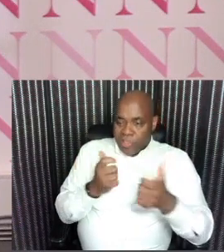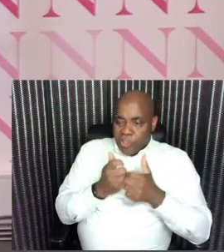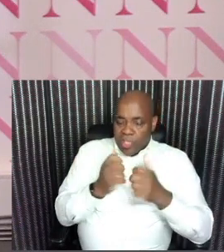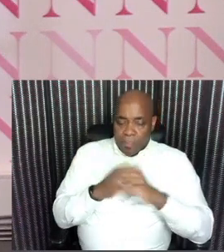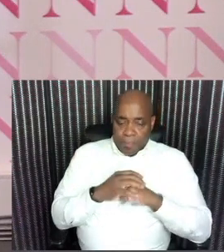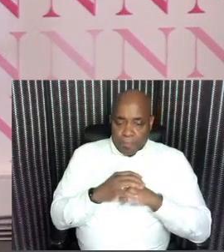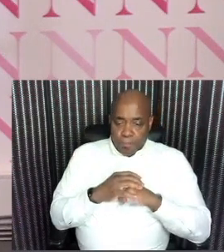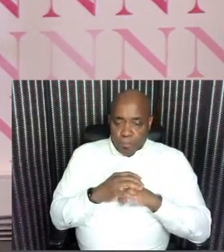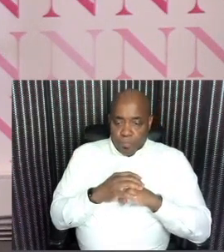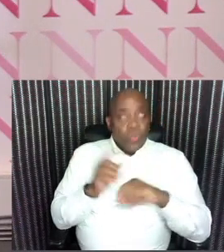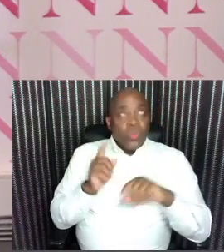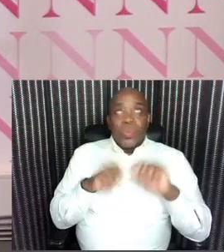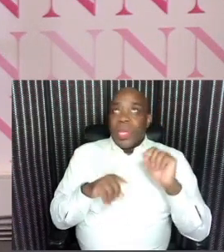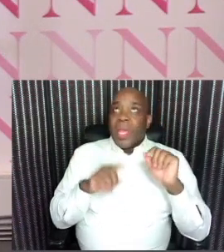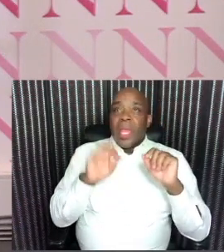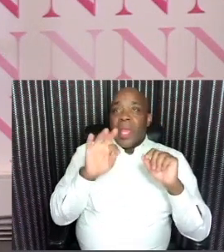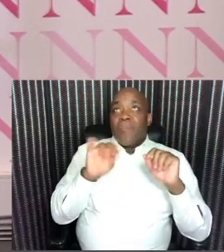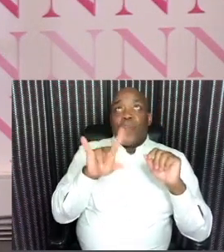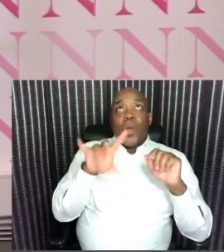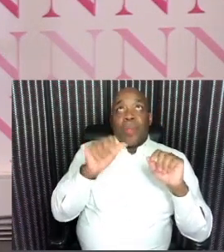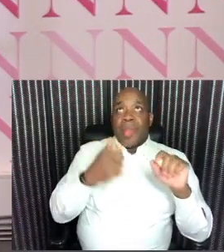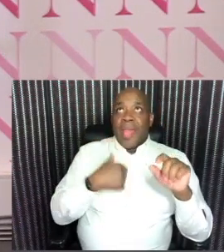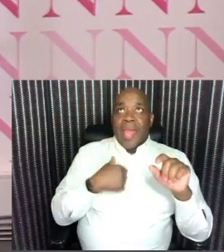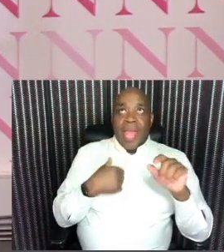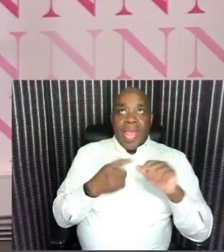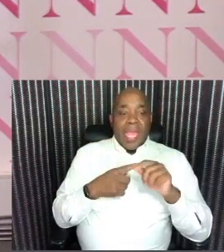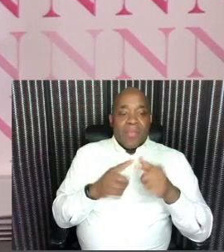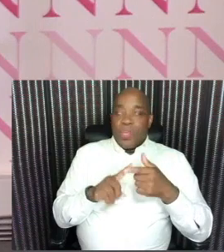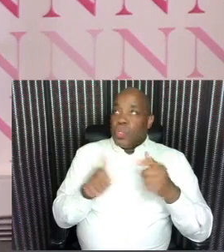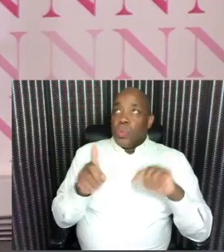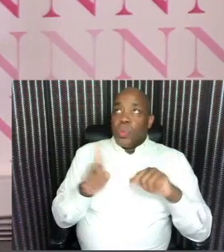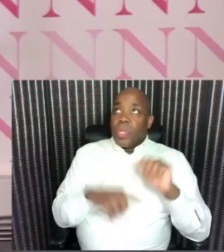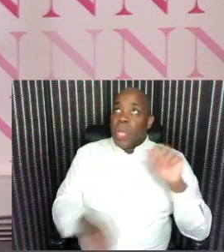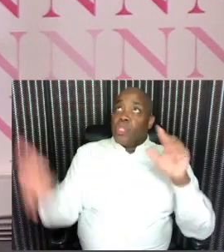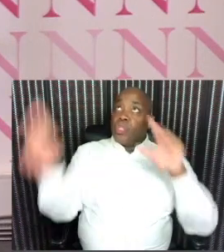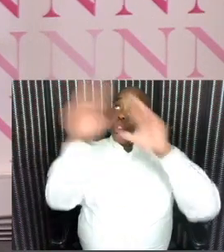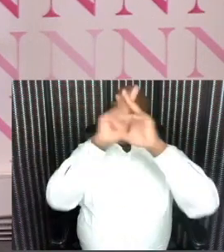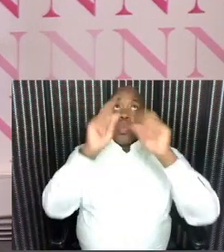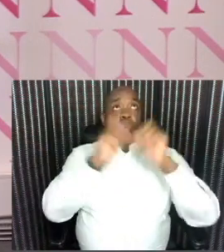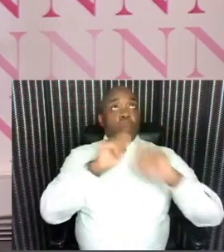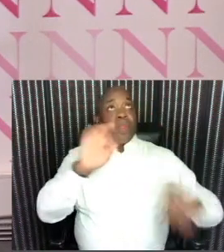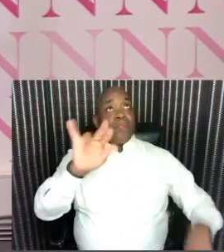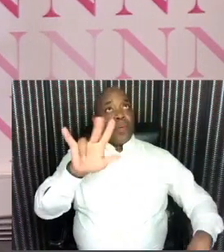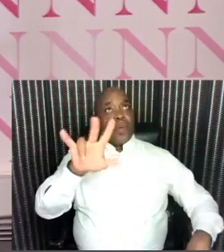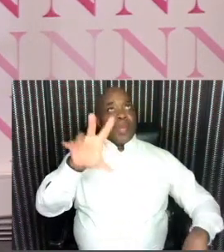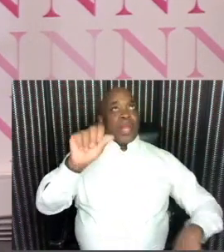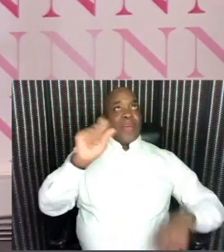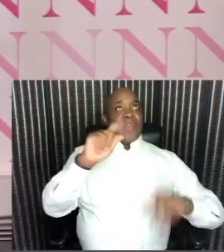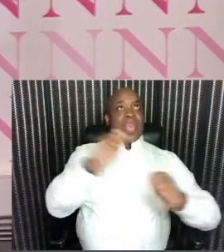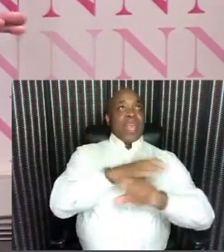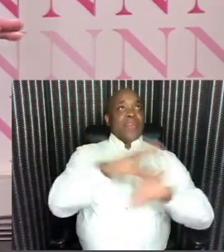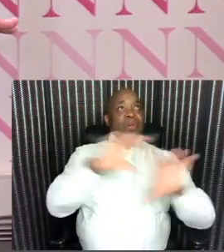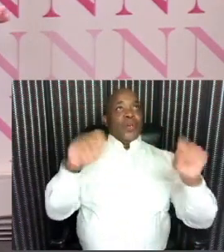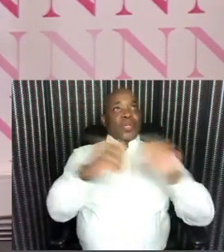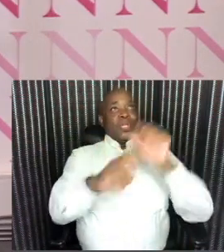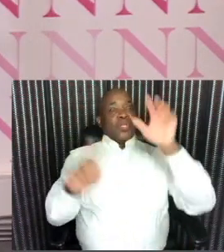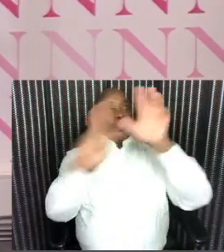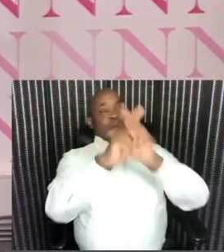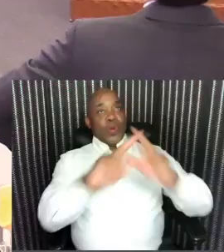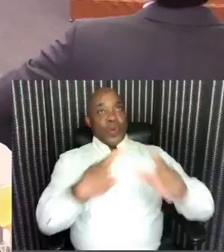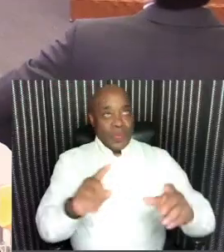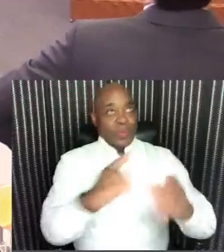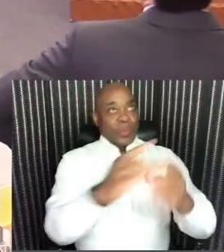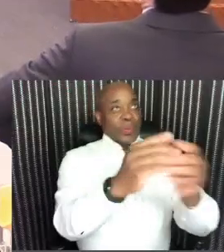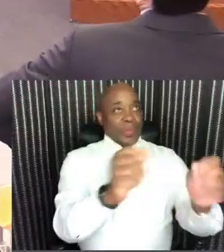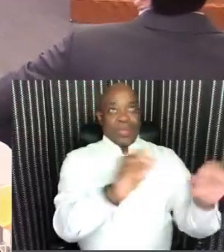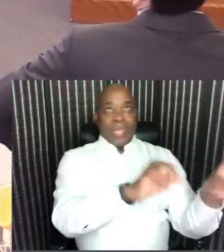have a formula. Right. And you can't come with a formula to every organization that's the same. Right.